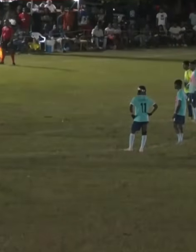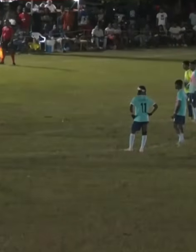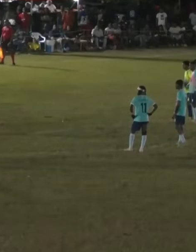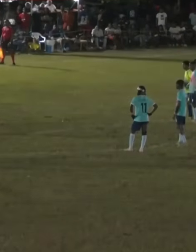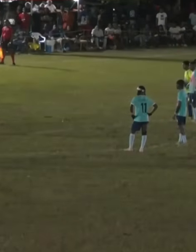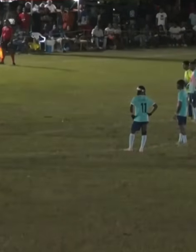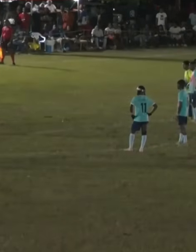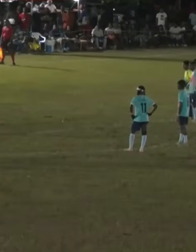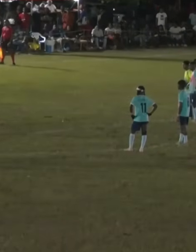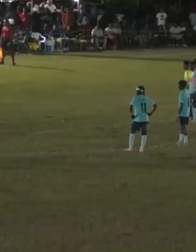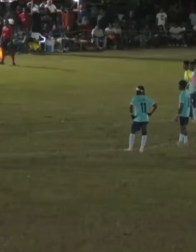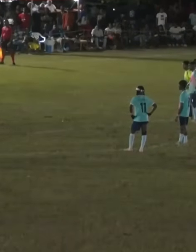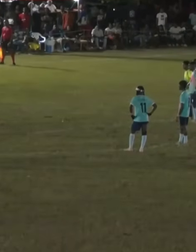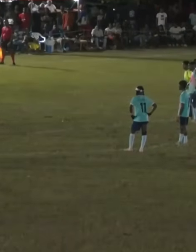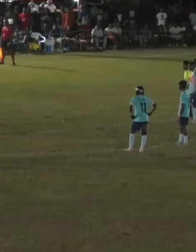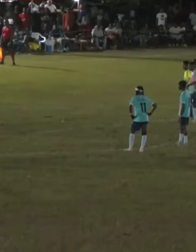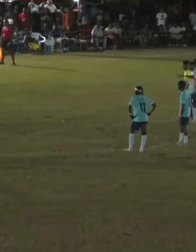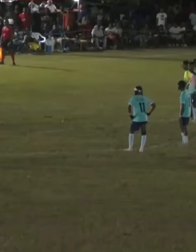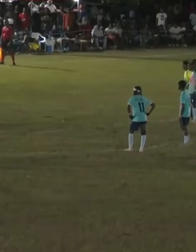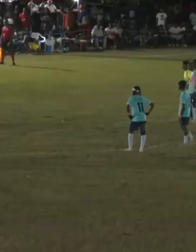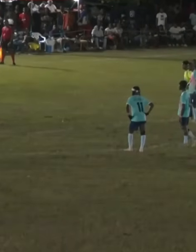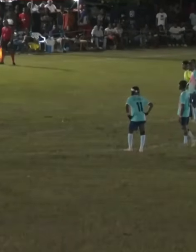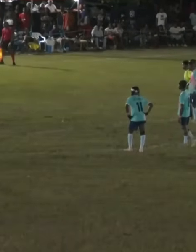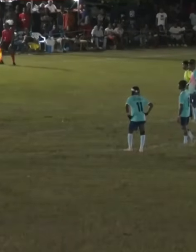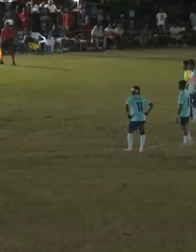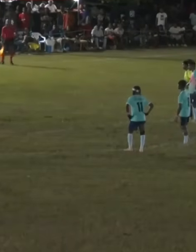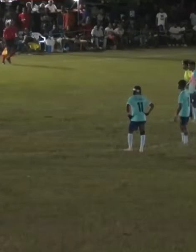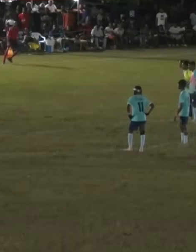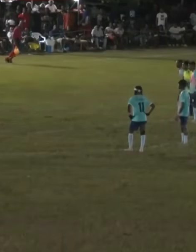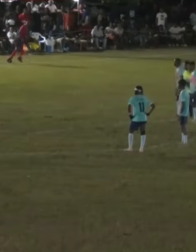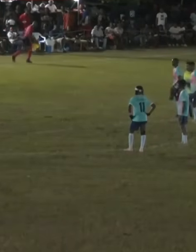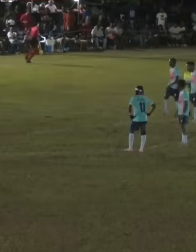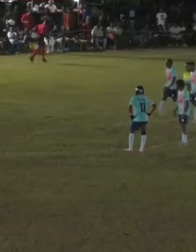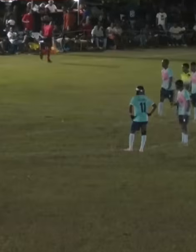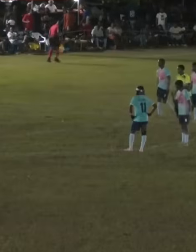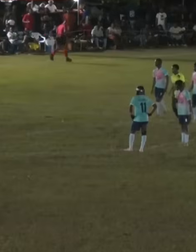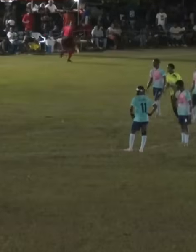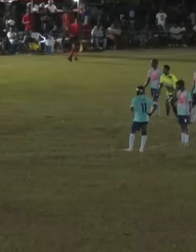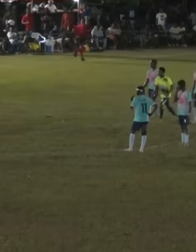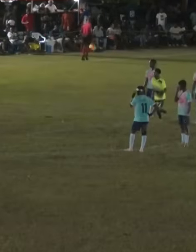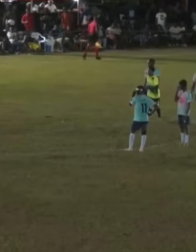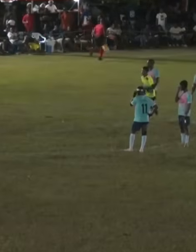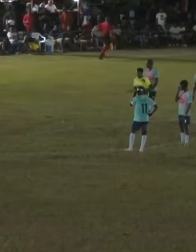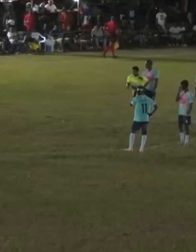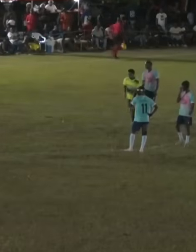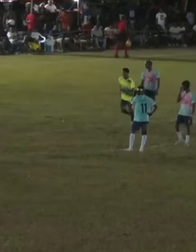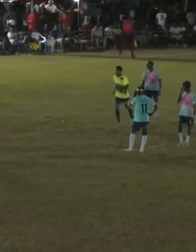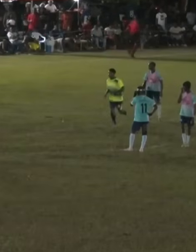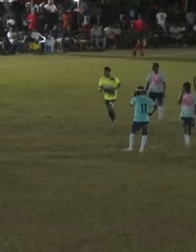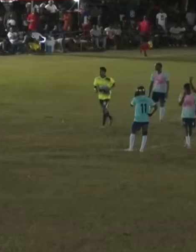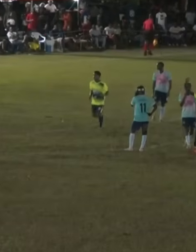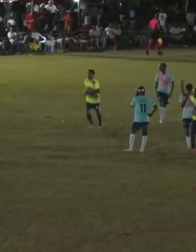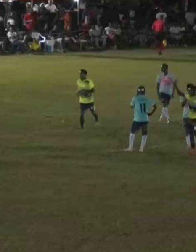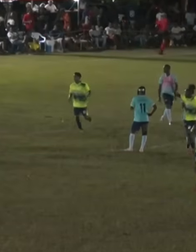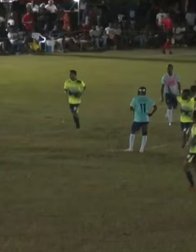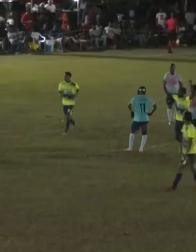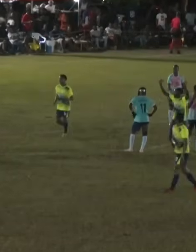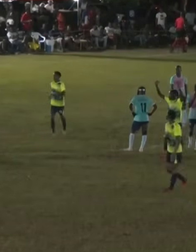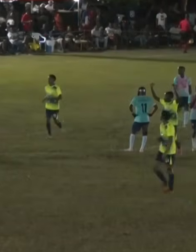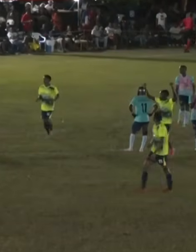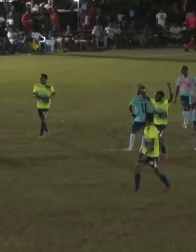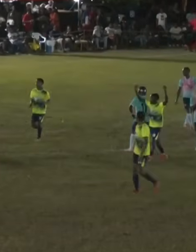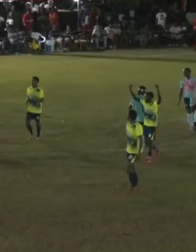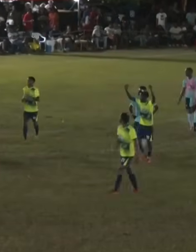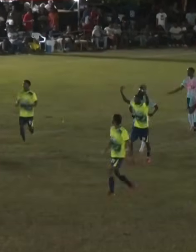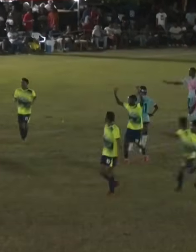of their own. Kobe Burgess on spot kick duty. Kerry Holder goes the right way, but too much on it. Ellerton